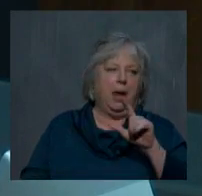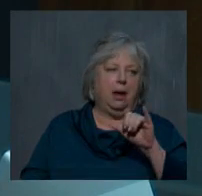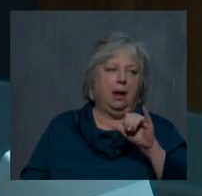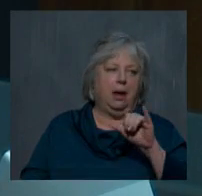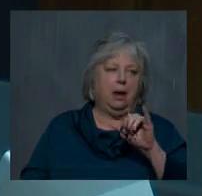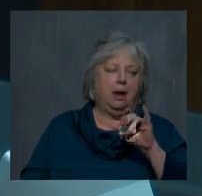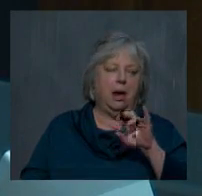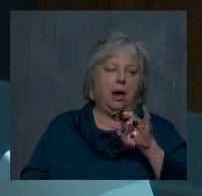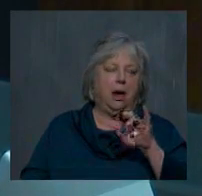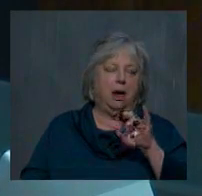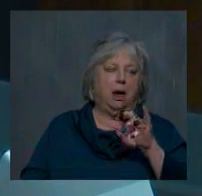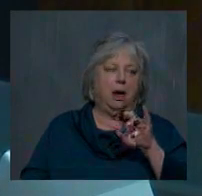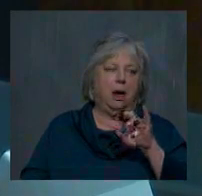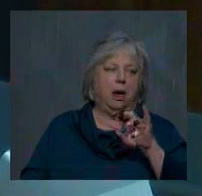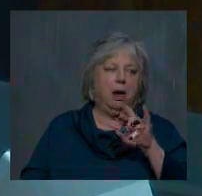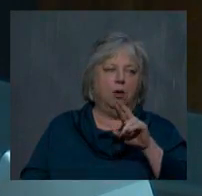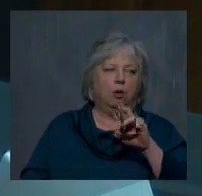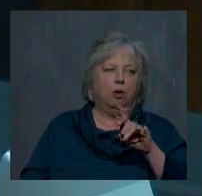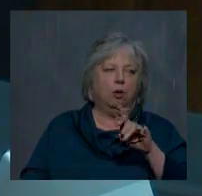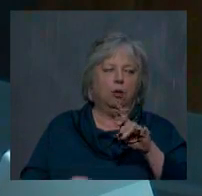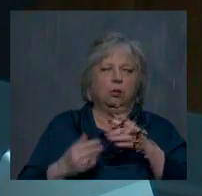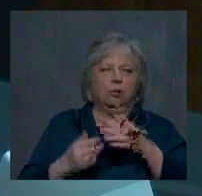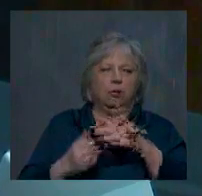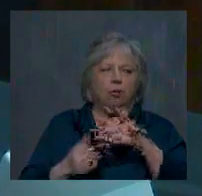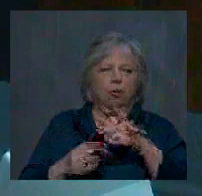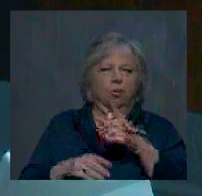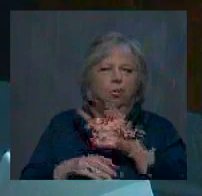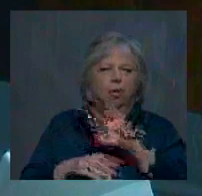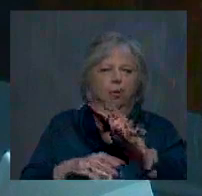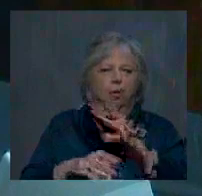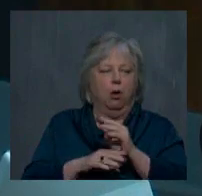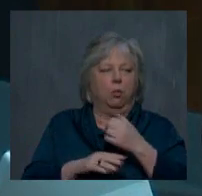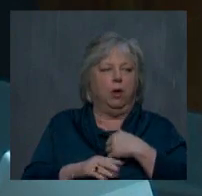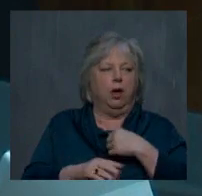we have 3 responses. 2 of the